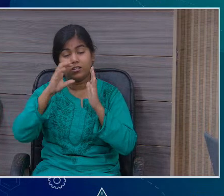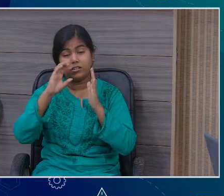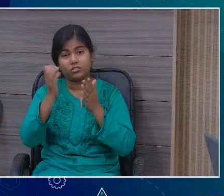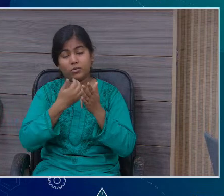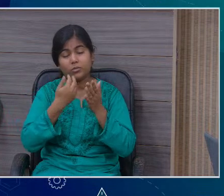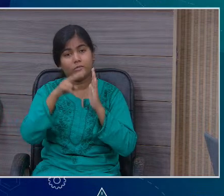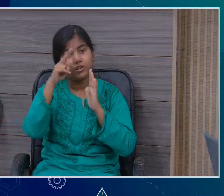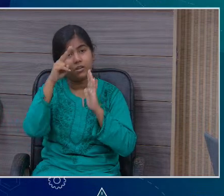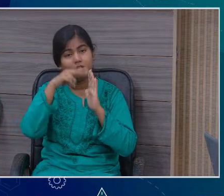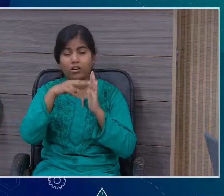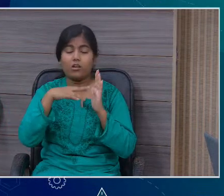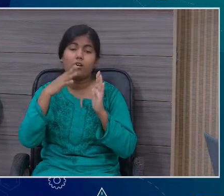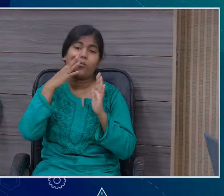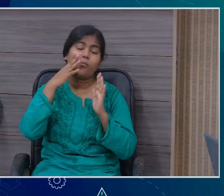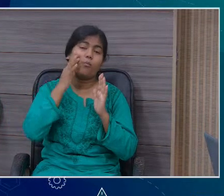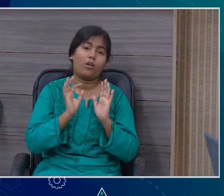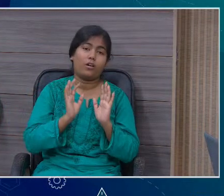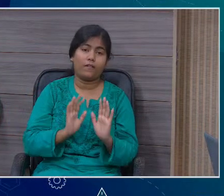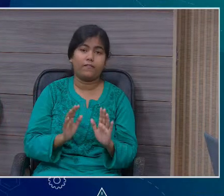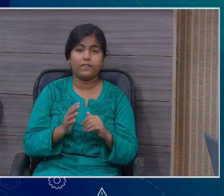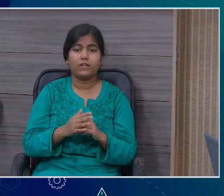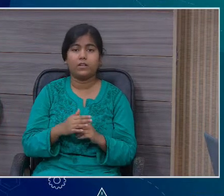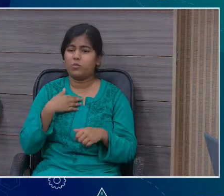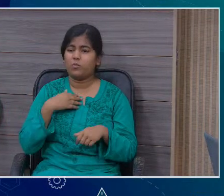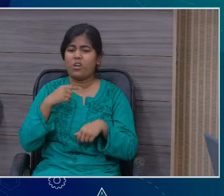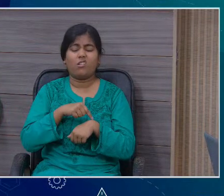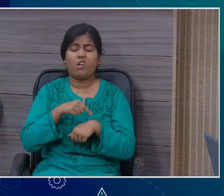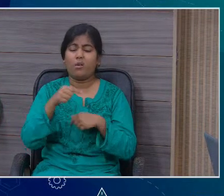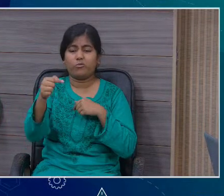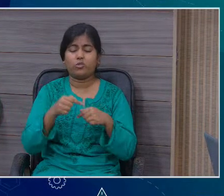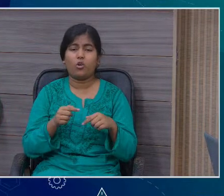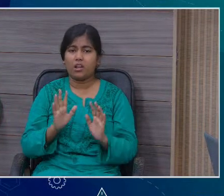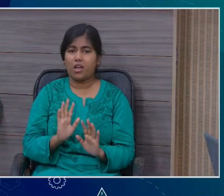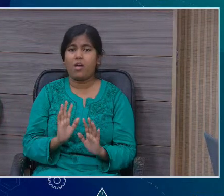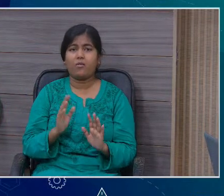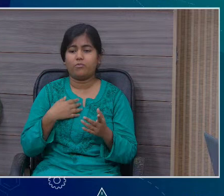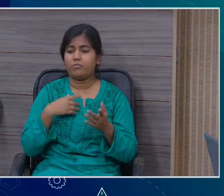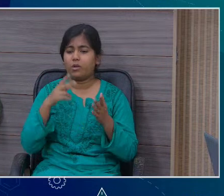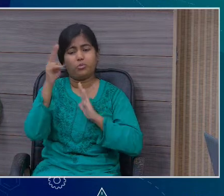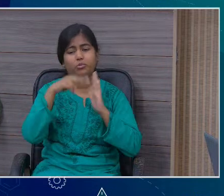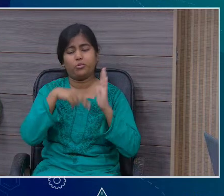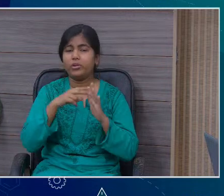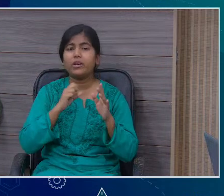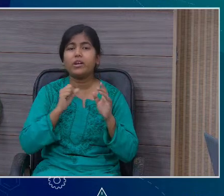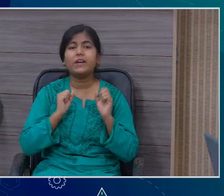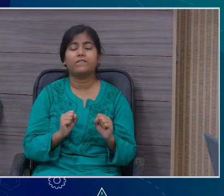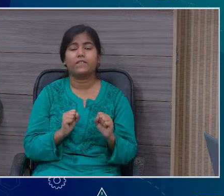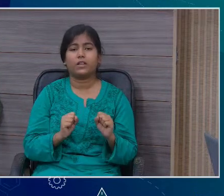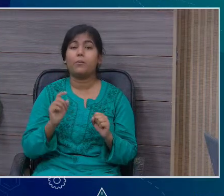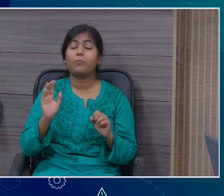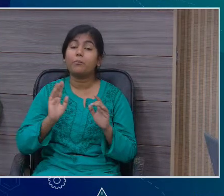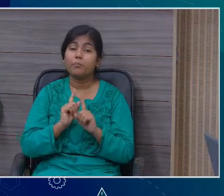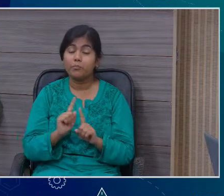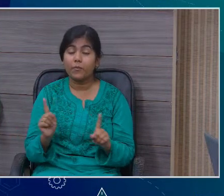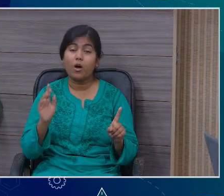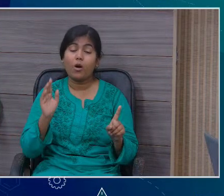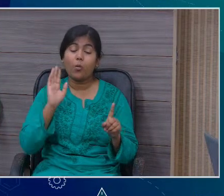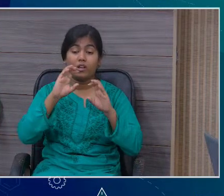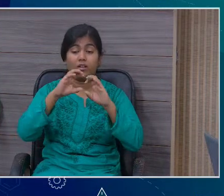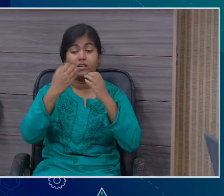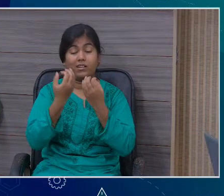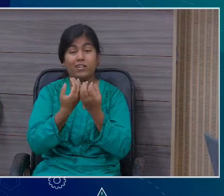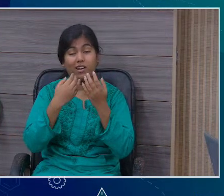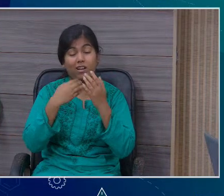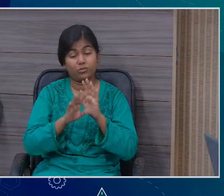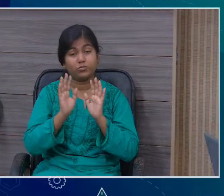in the classroom. Okay. Because we don't have time so that we cannot do reading, but whenever in the classroom,